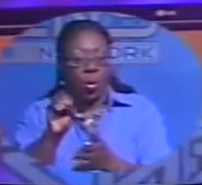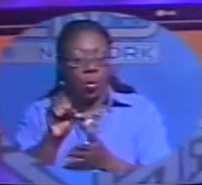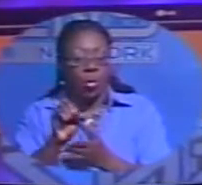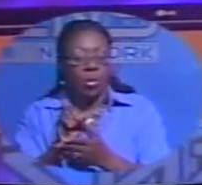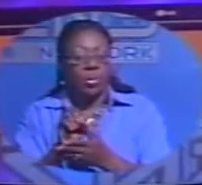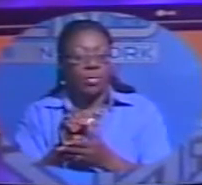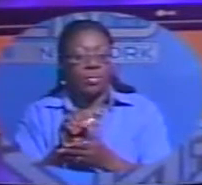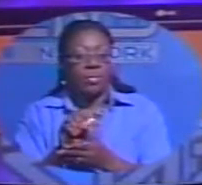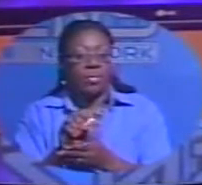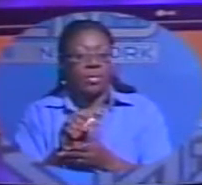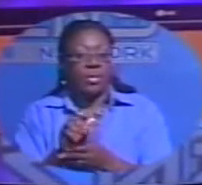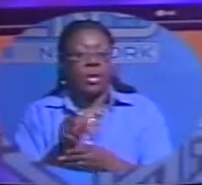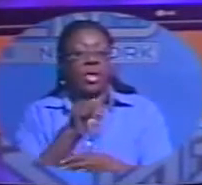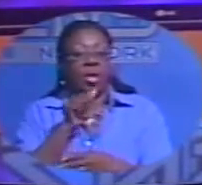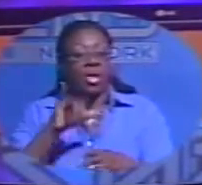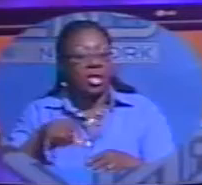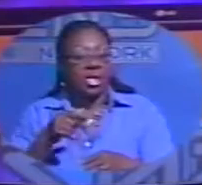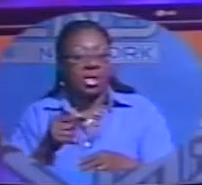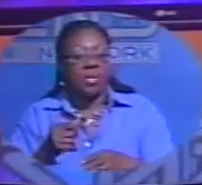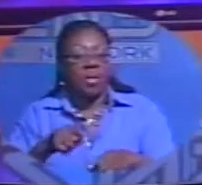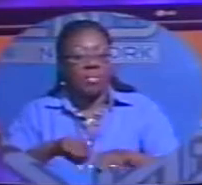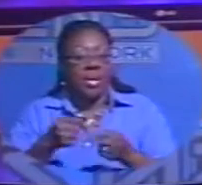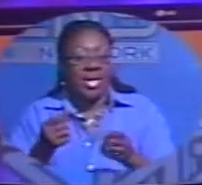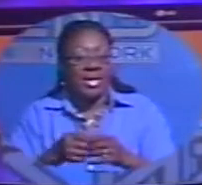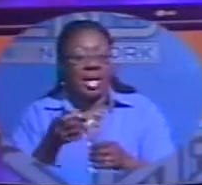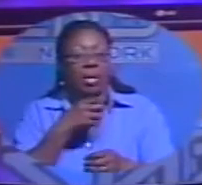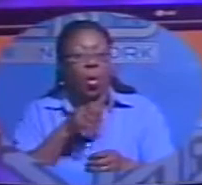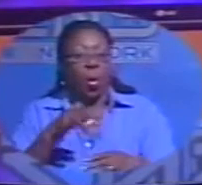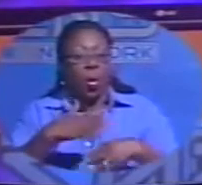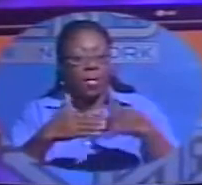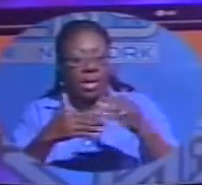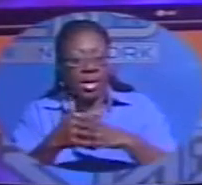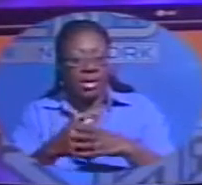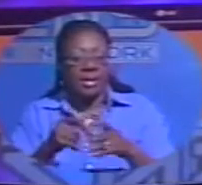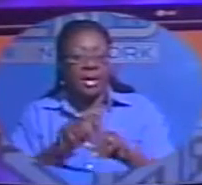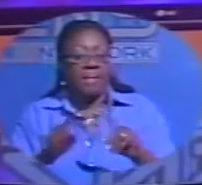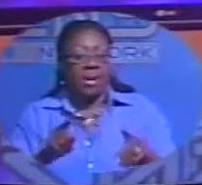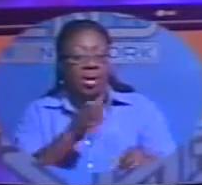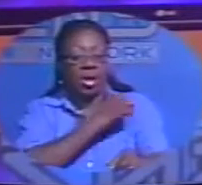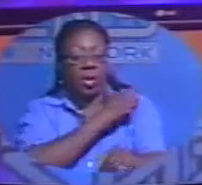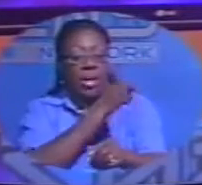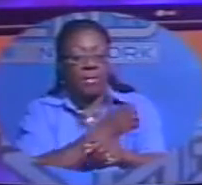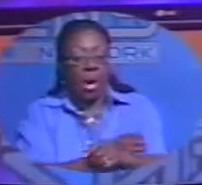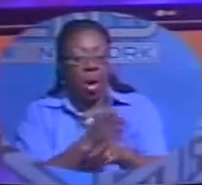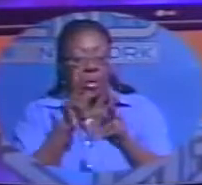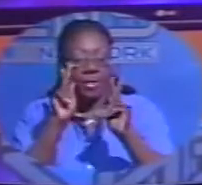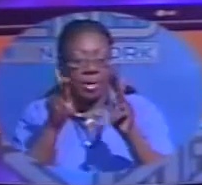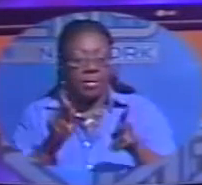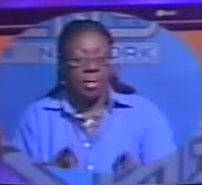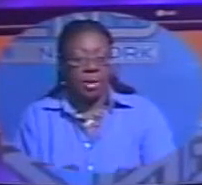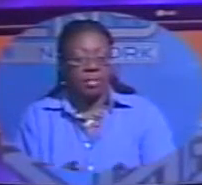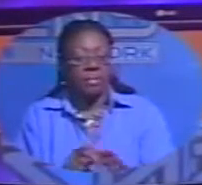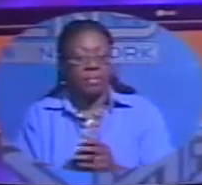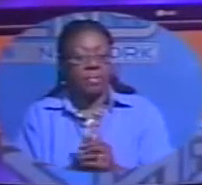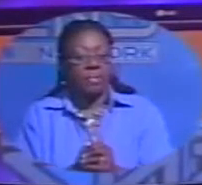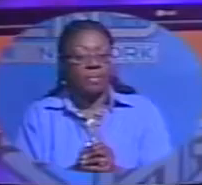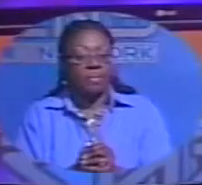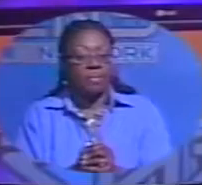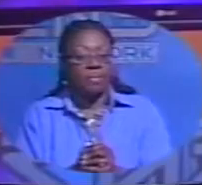urban renewal is not just about demolishing buildings, it's also about empowering people. Cyan Thompson has the